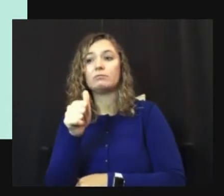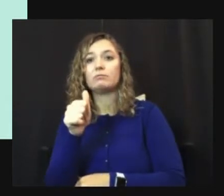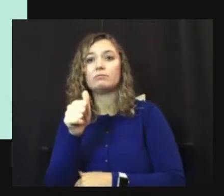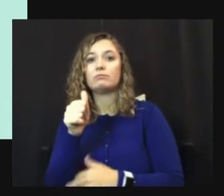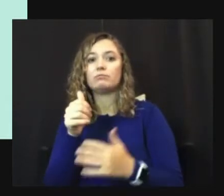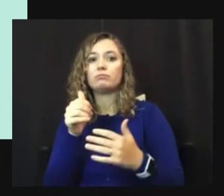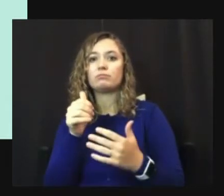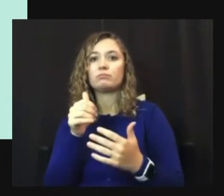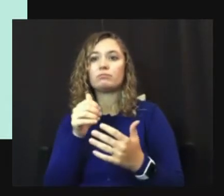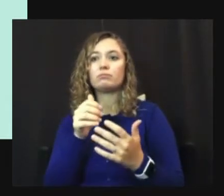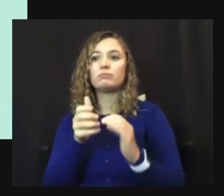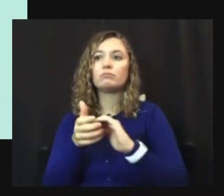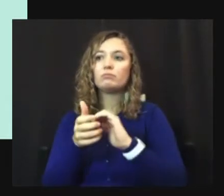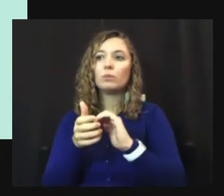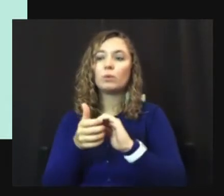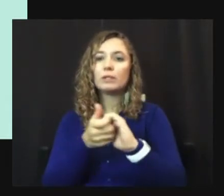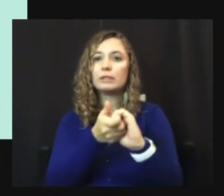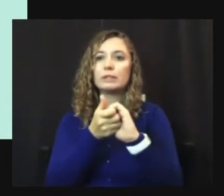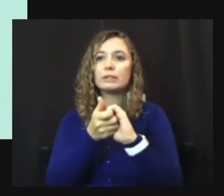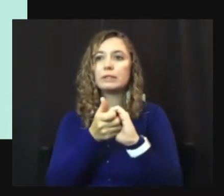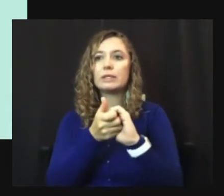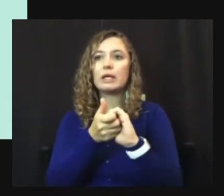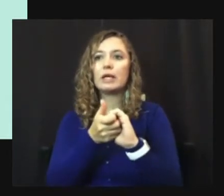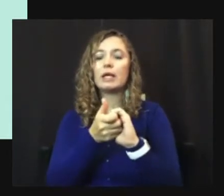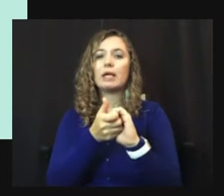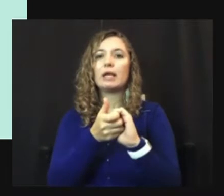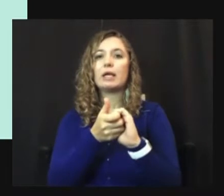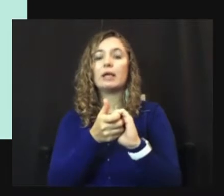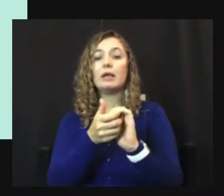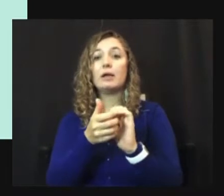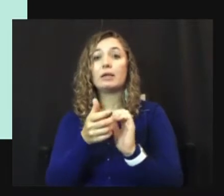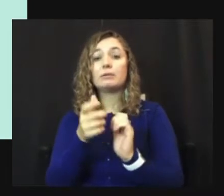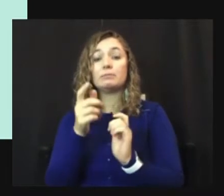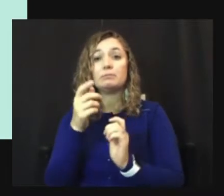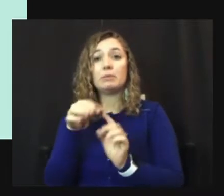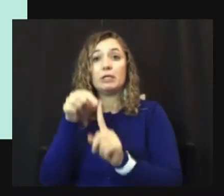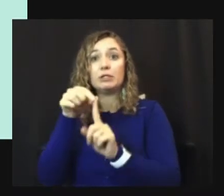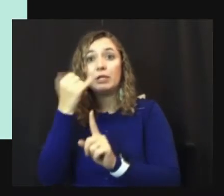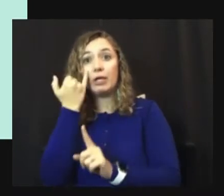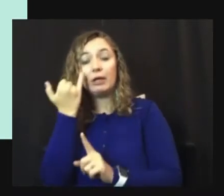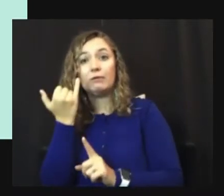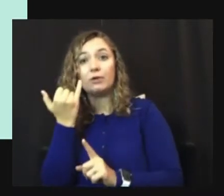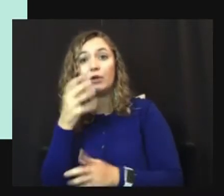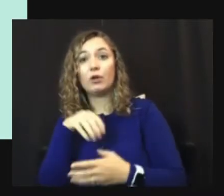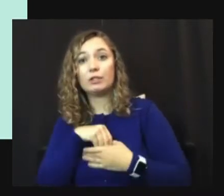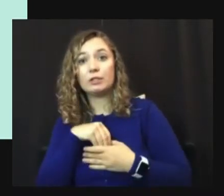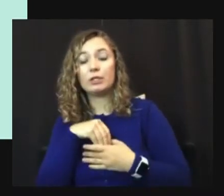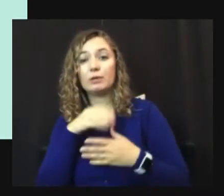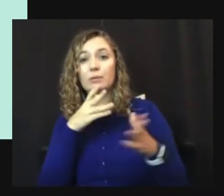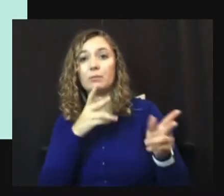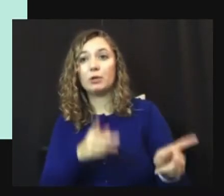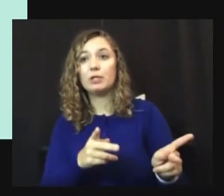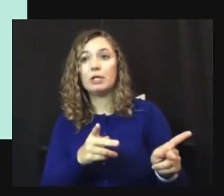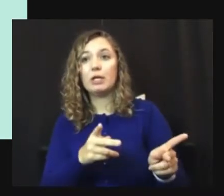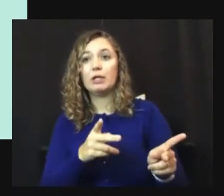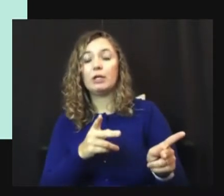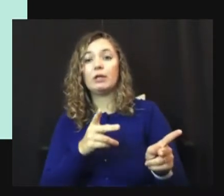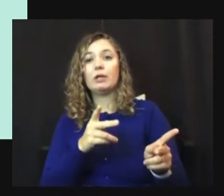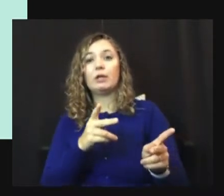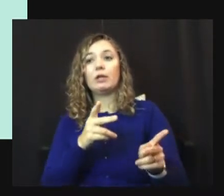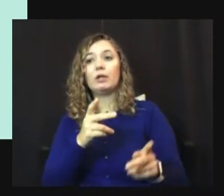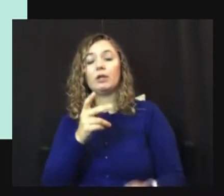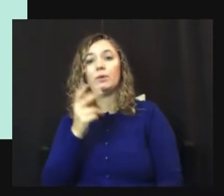some indication, especially if you're an autistic person, you're a pattern thinker, you're going to be seeing this without